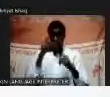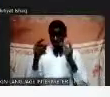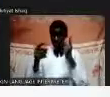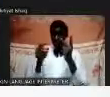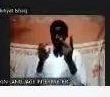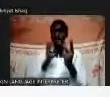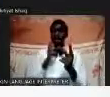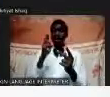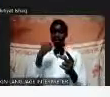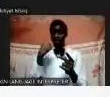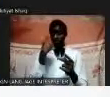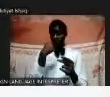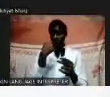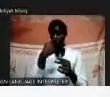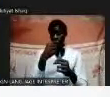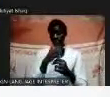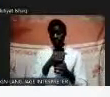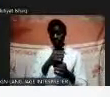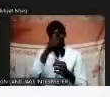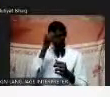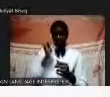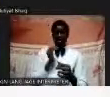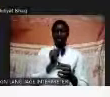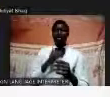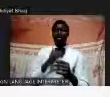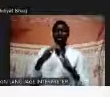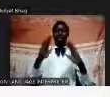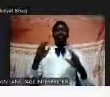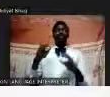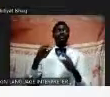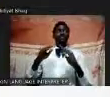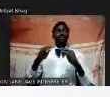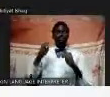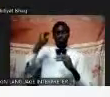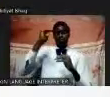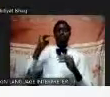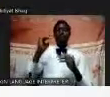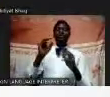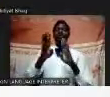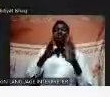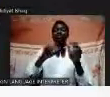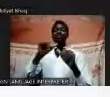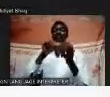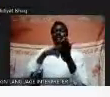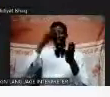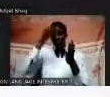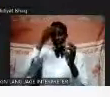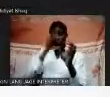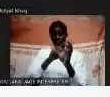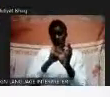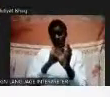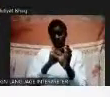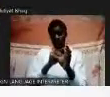good, it's at the top now. We're going to talk about learning disabilities in children, and for me, this is a